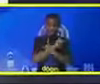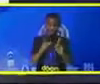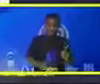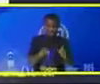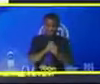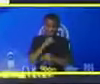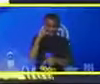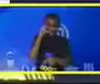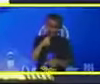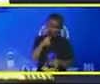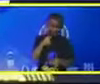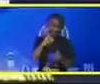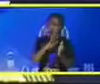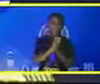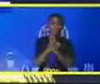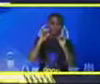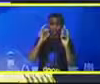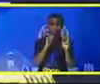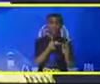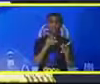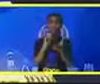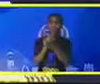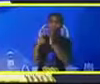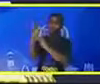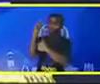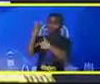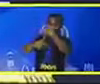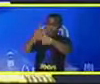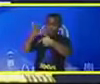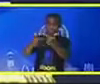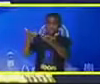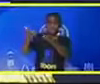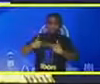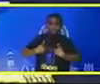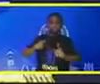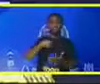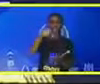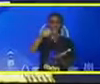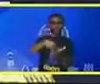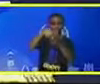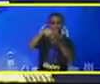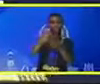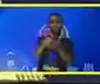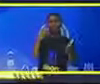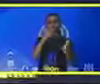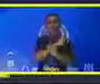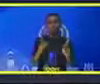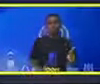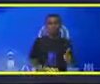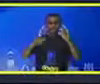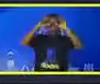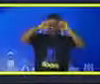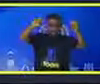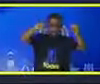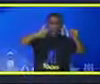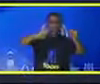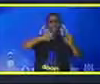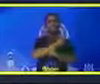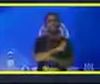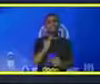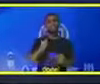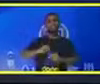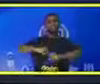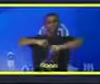God's grace, I have stood before presidents. I have stood before kings. These are not, you don't get there just by luck. I'm